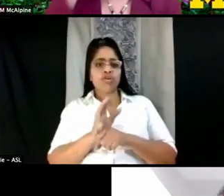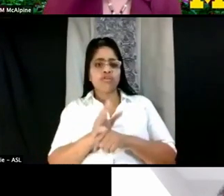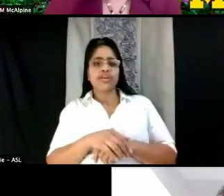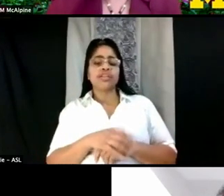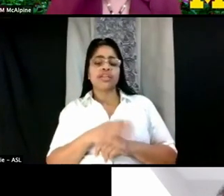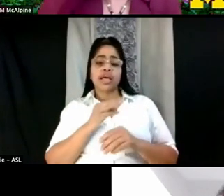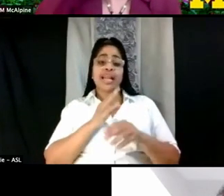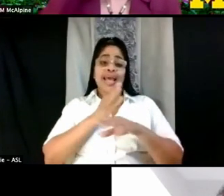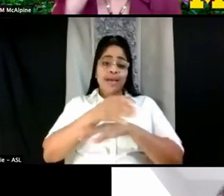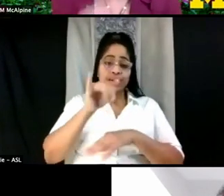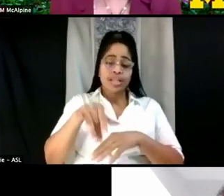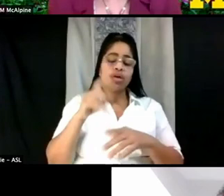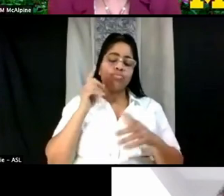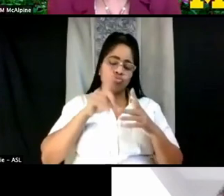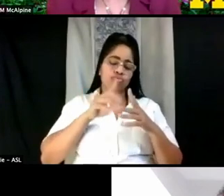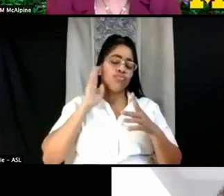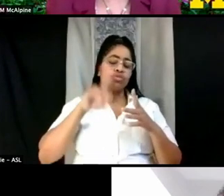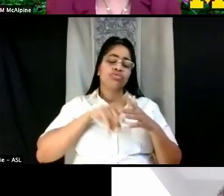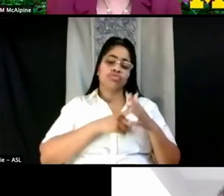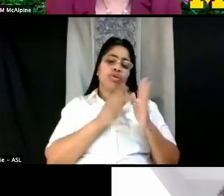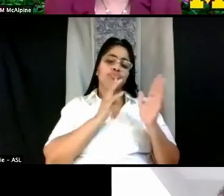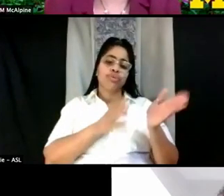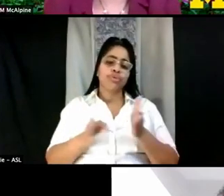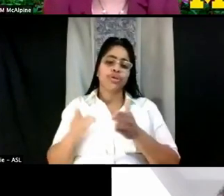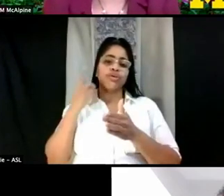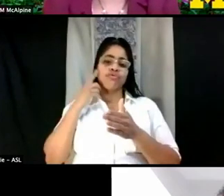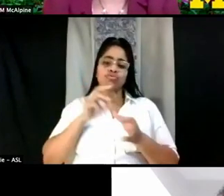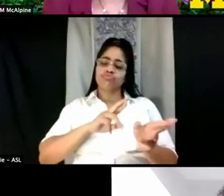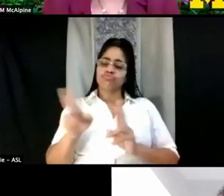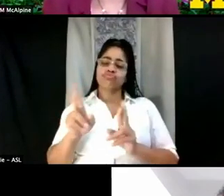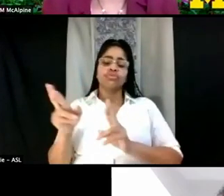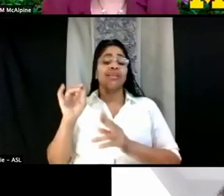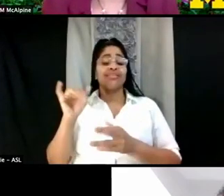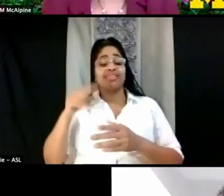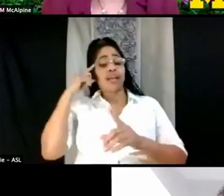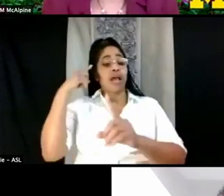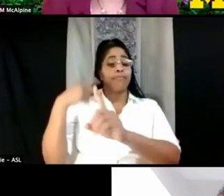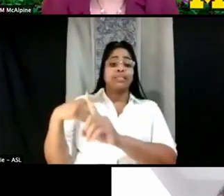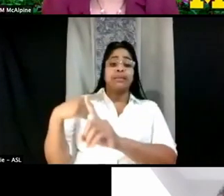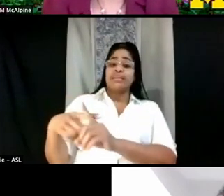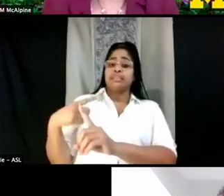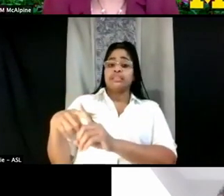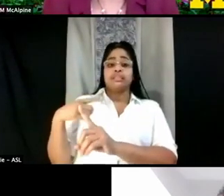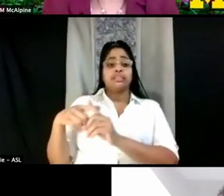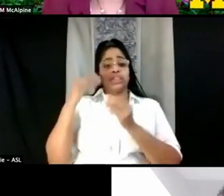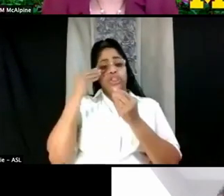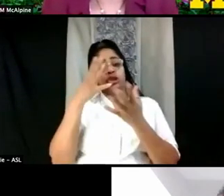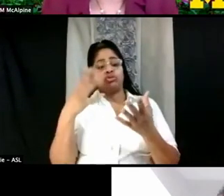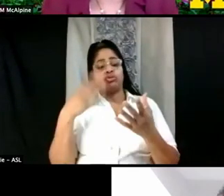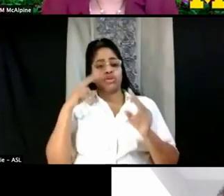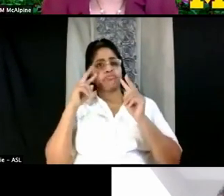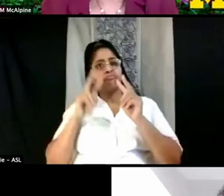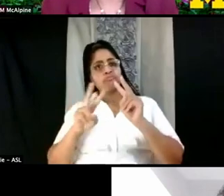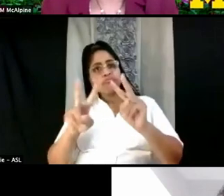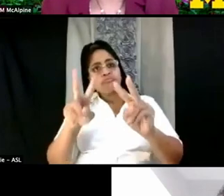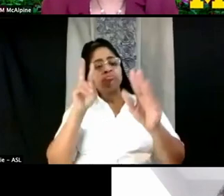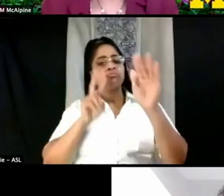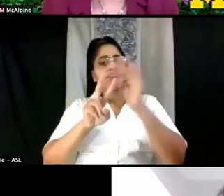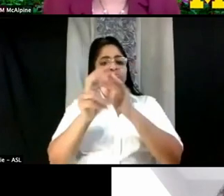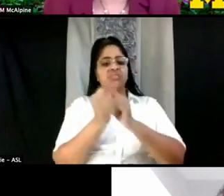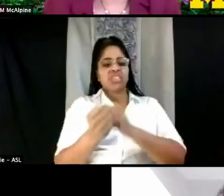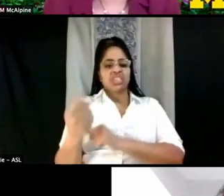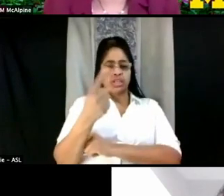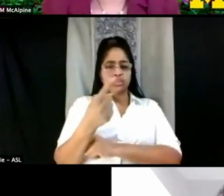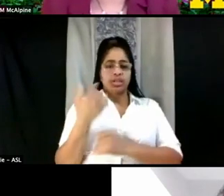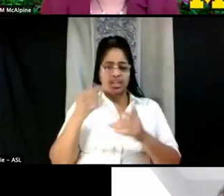our preparations to be ready. So I think that's optimistic news as we look to the year ahead. Let's first begin with Dr. Preeti